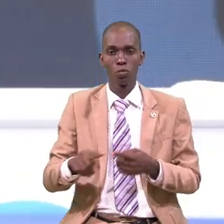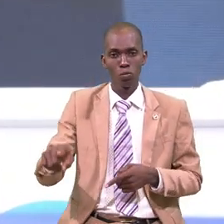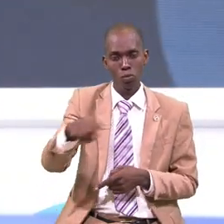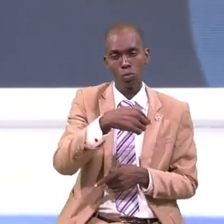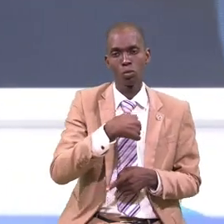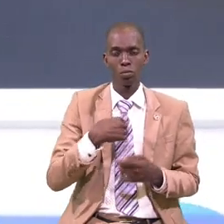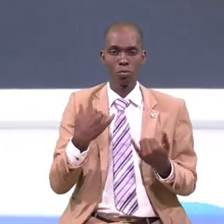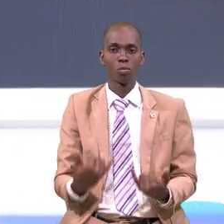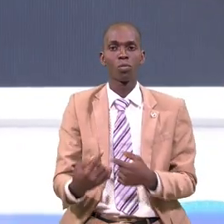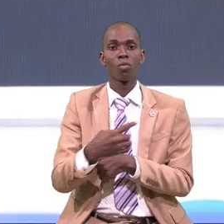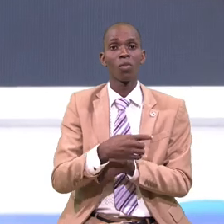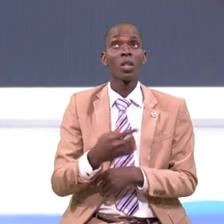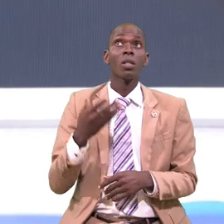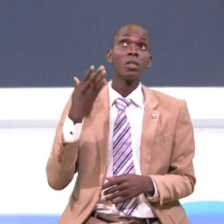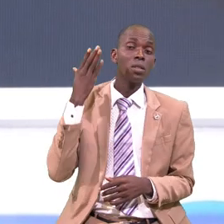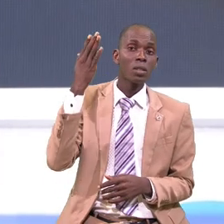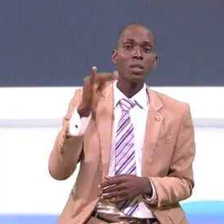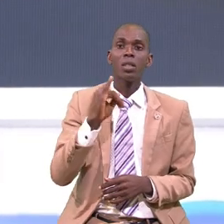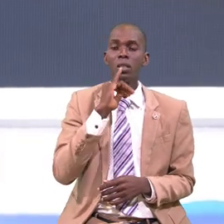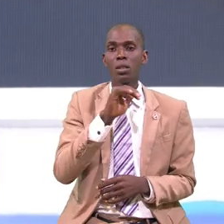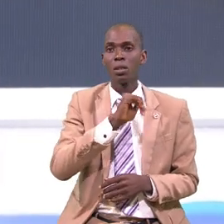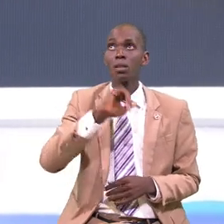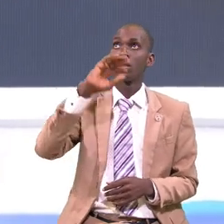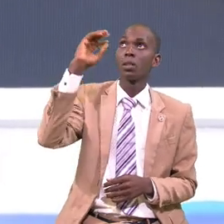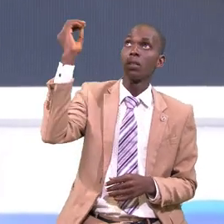There is a gracious transformation.